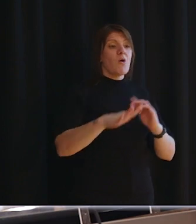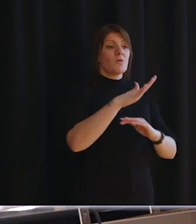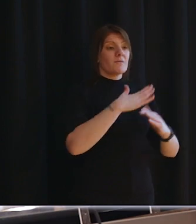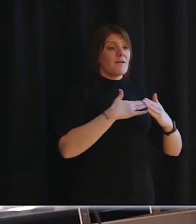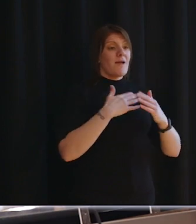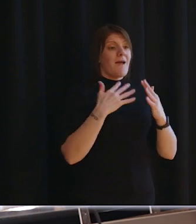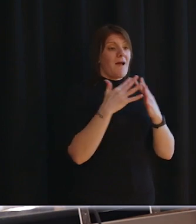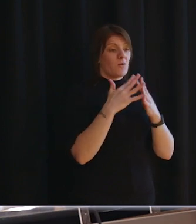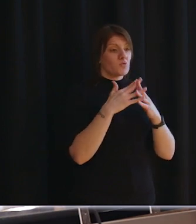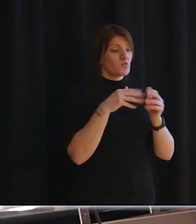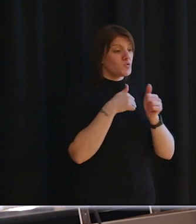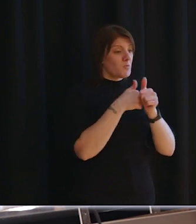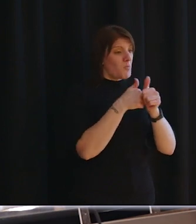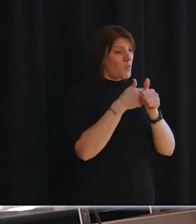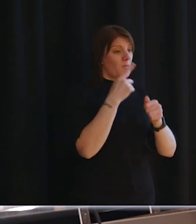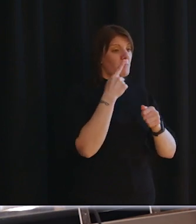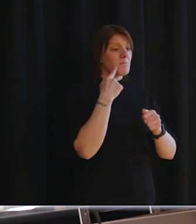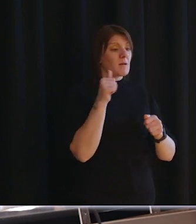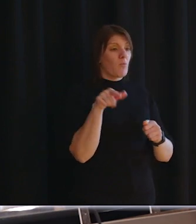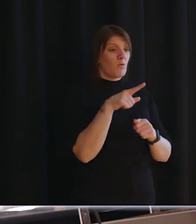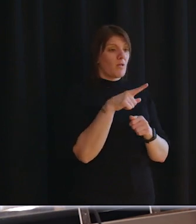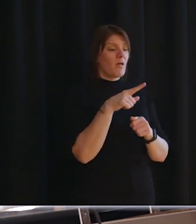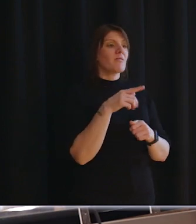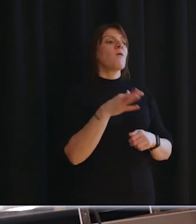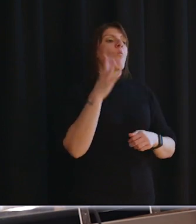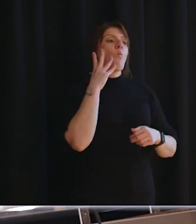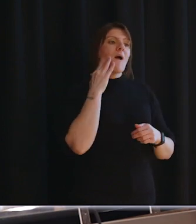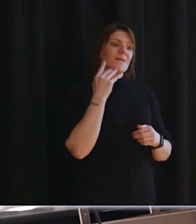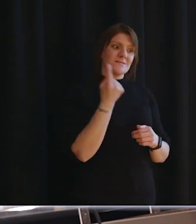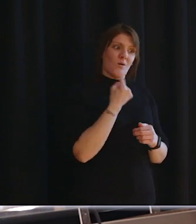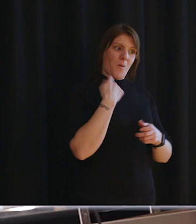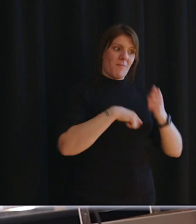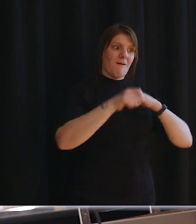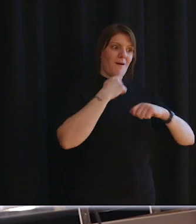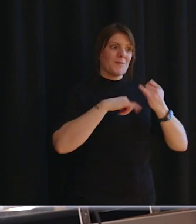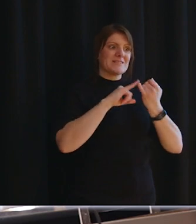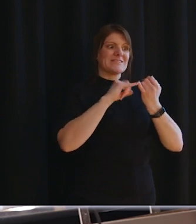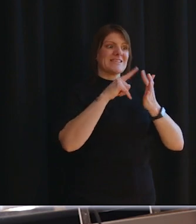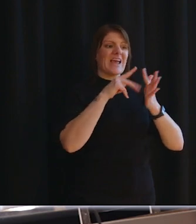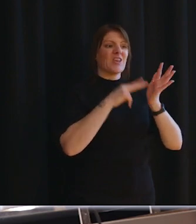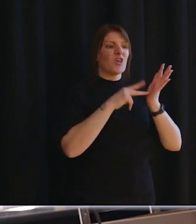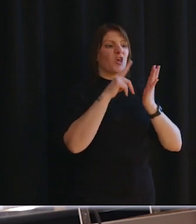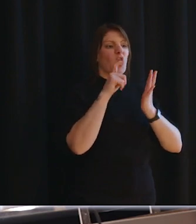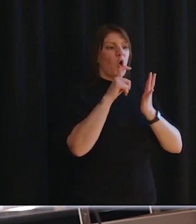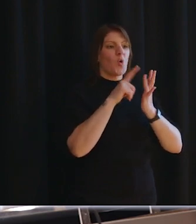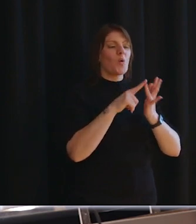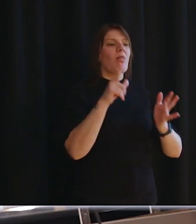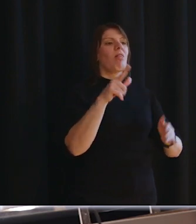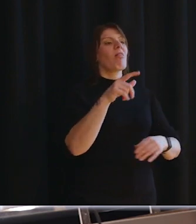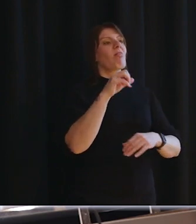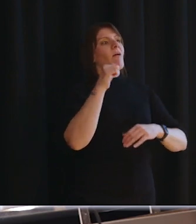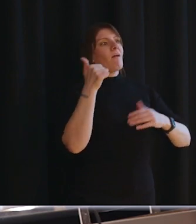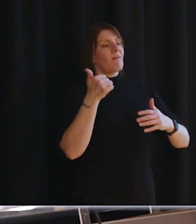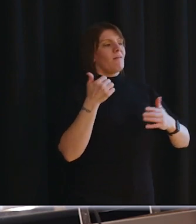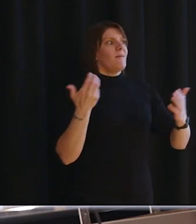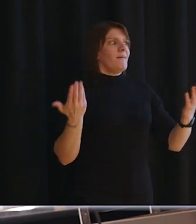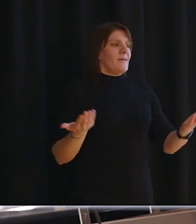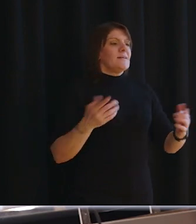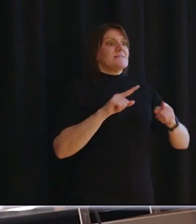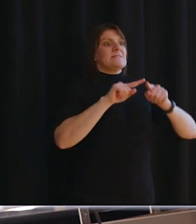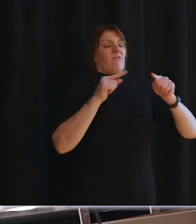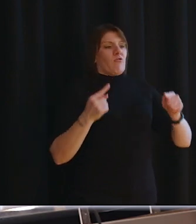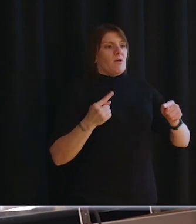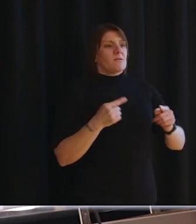people. And then someone becomes a SENCo and doesn't necessarily have that. they have the Masters of Accreditation and they go on